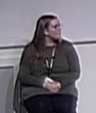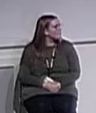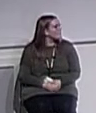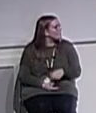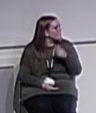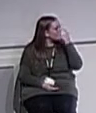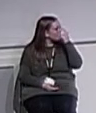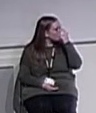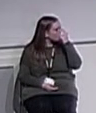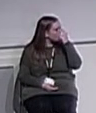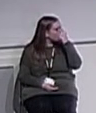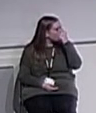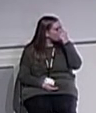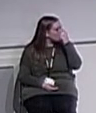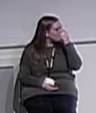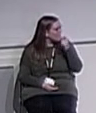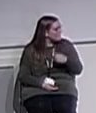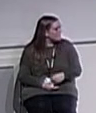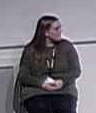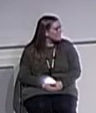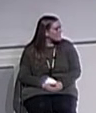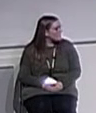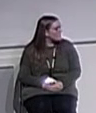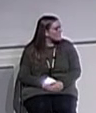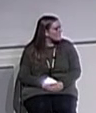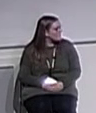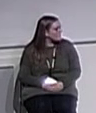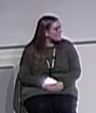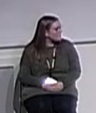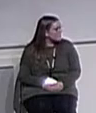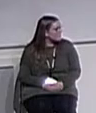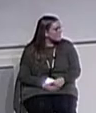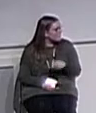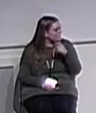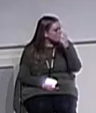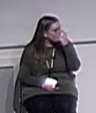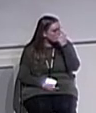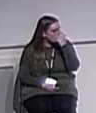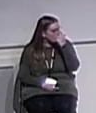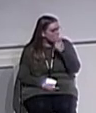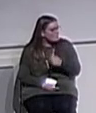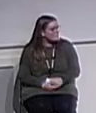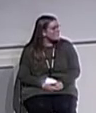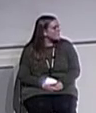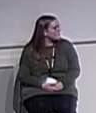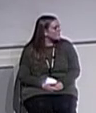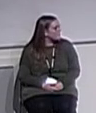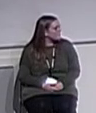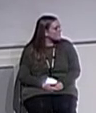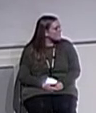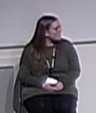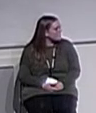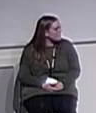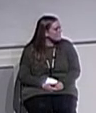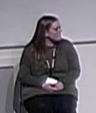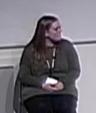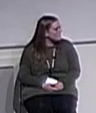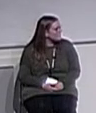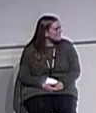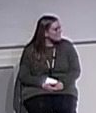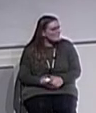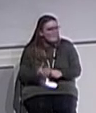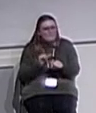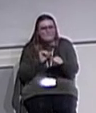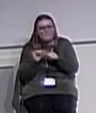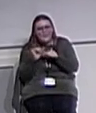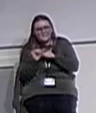In fact, at any point in the process, you can let us know. The other thing we is nice to know as well is if anything happens